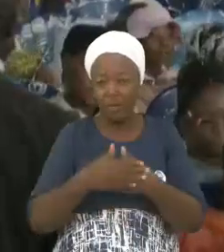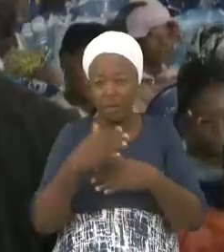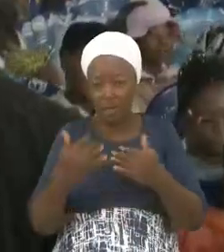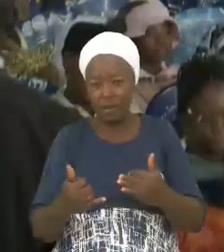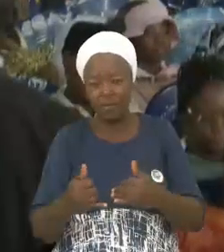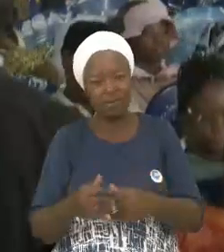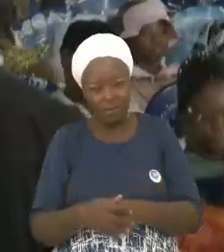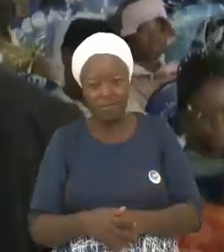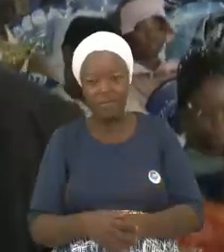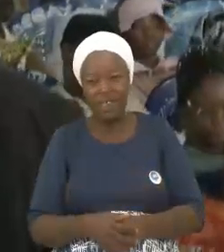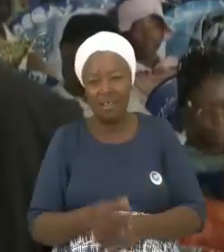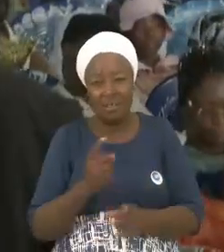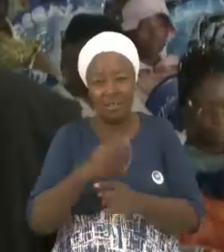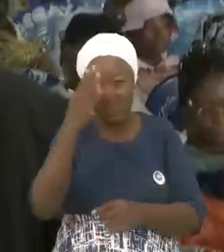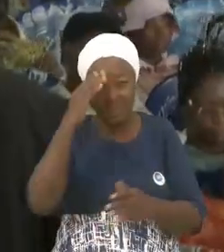because